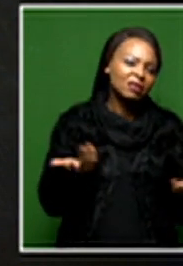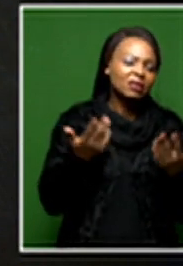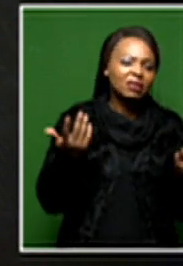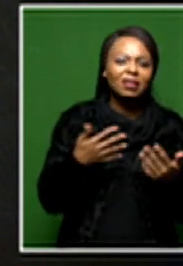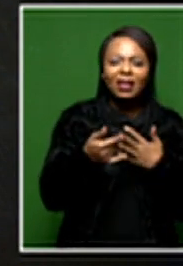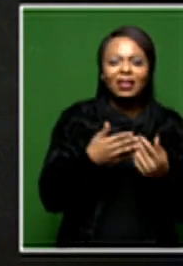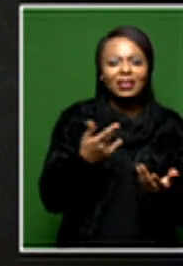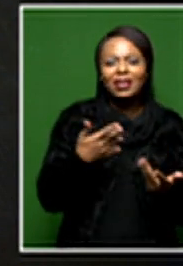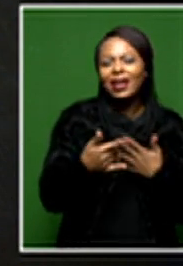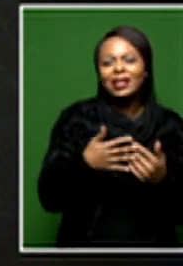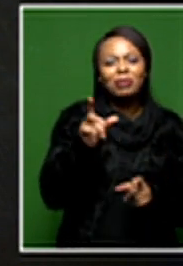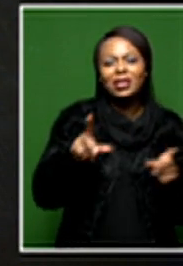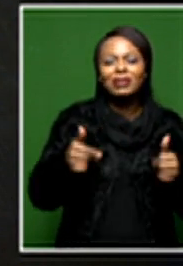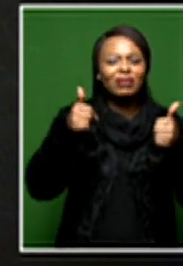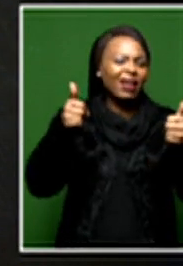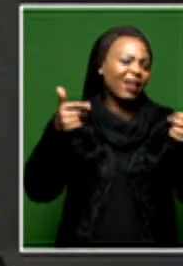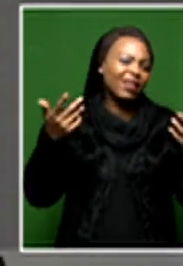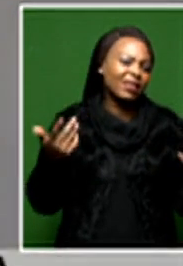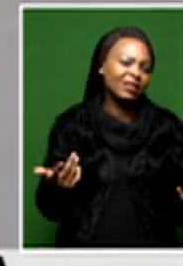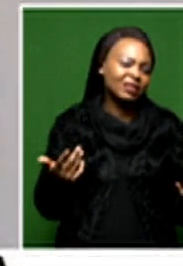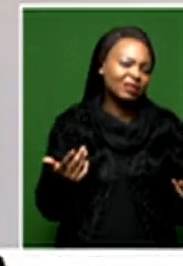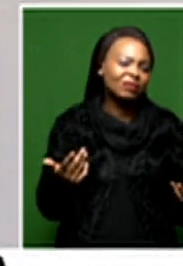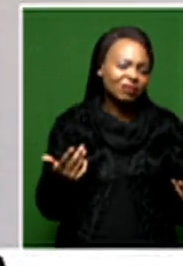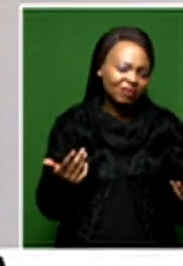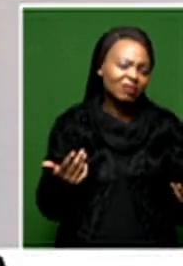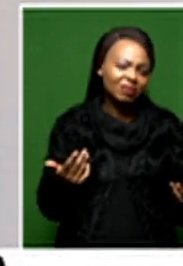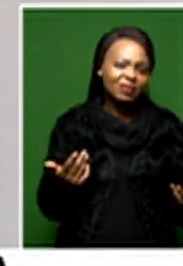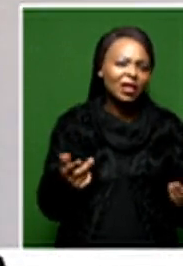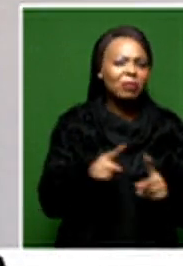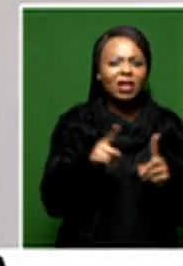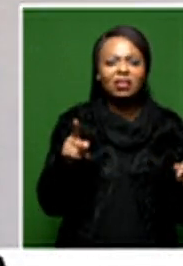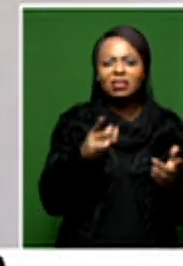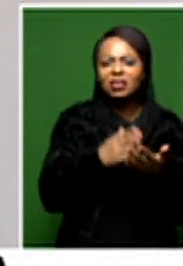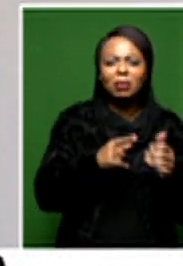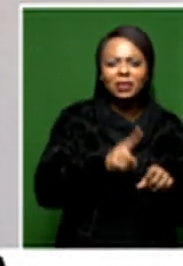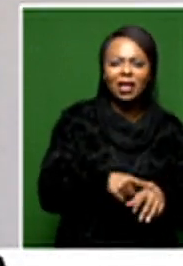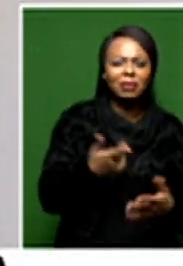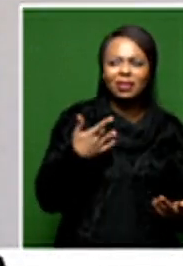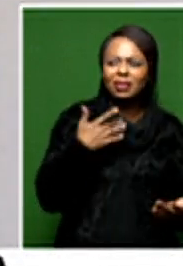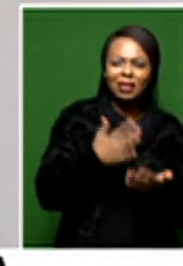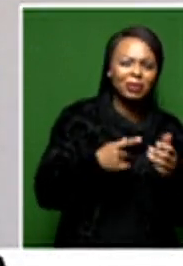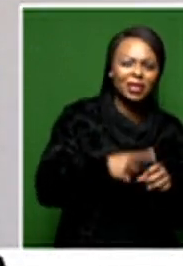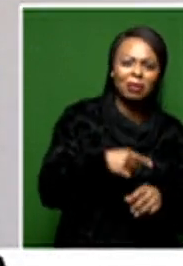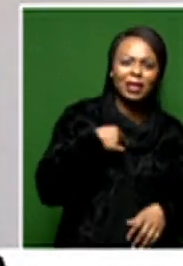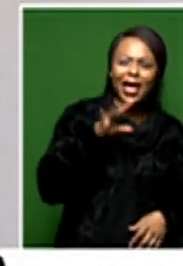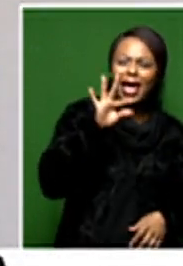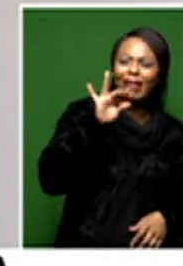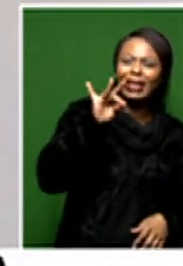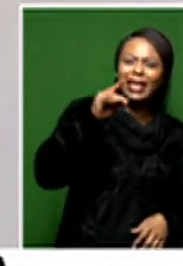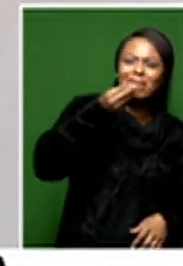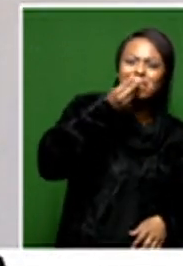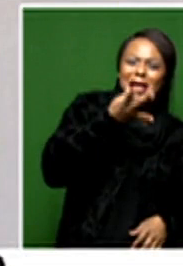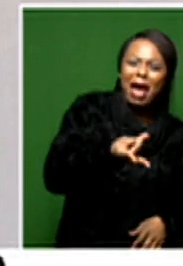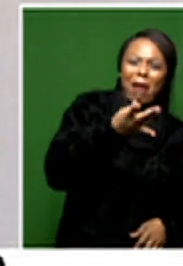whichever one you are, it's absolutely fine. But I think sometimes you just choose not to eat meat. Like, I don't want to eat meat every single